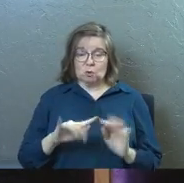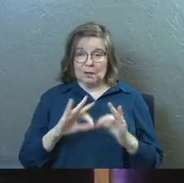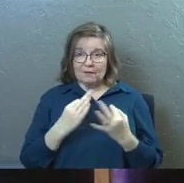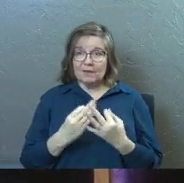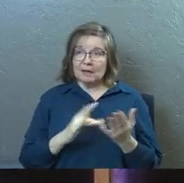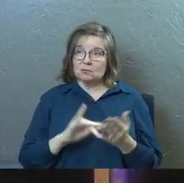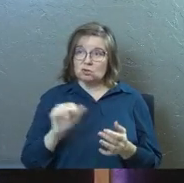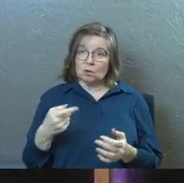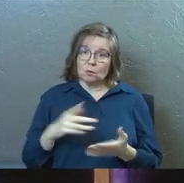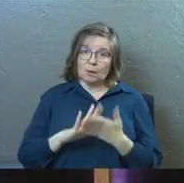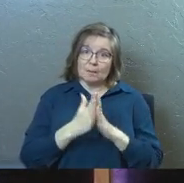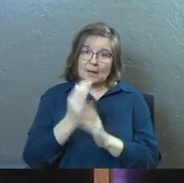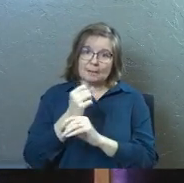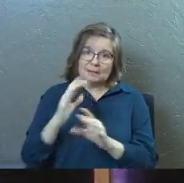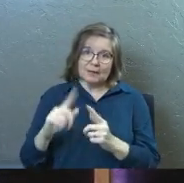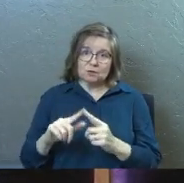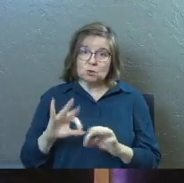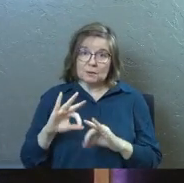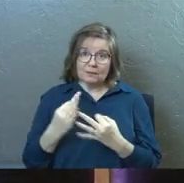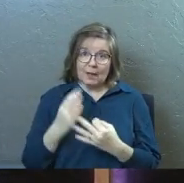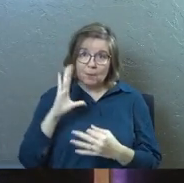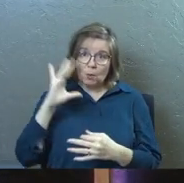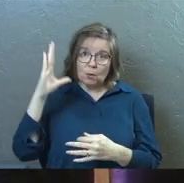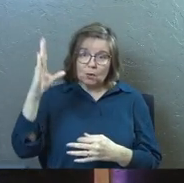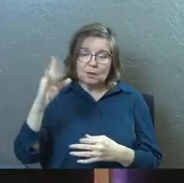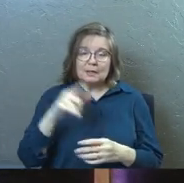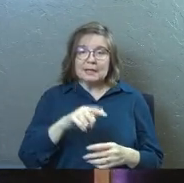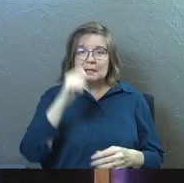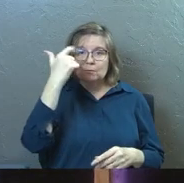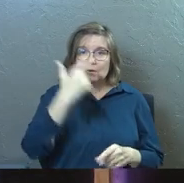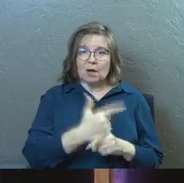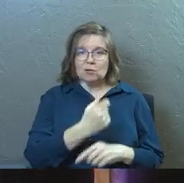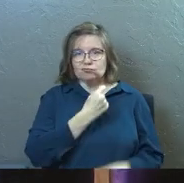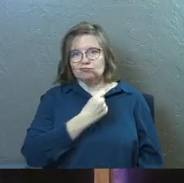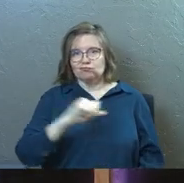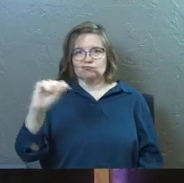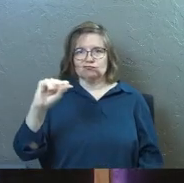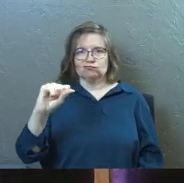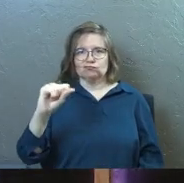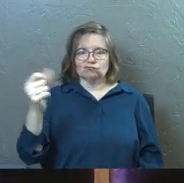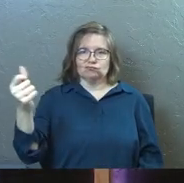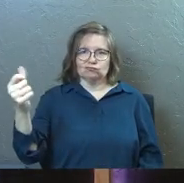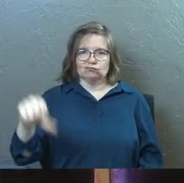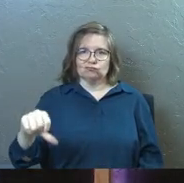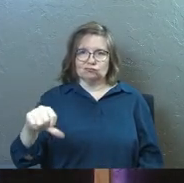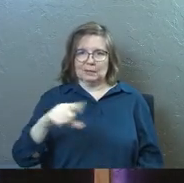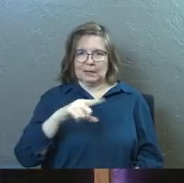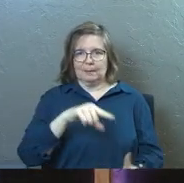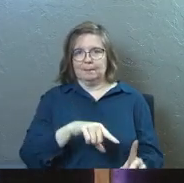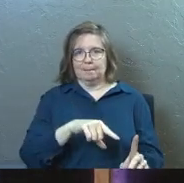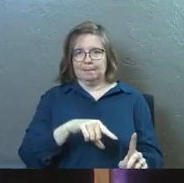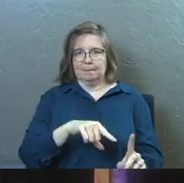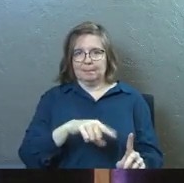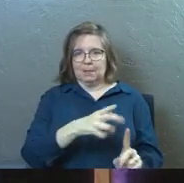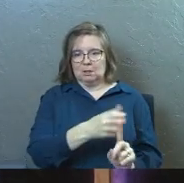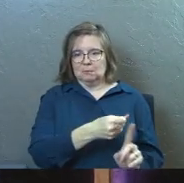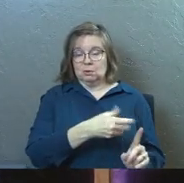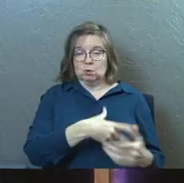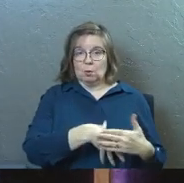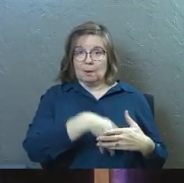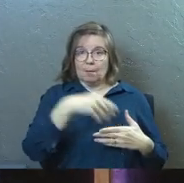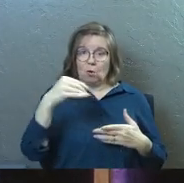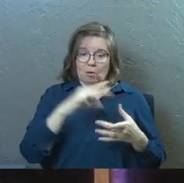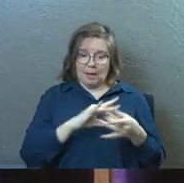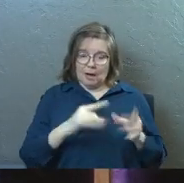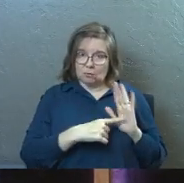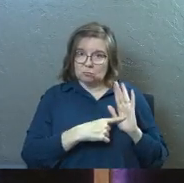the family, and Joseph would become a savior to his family, his brothers rejected their savior. And so he's gonna pull that